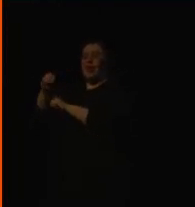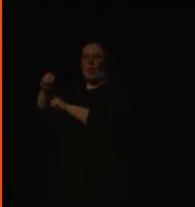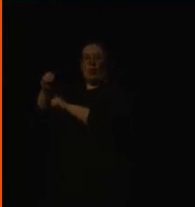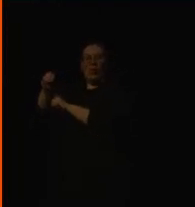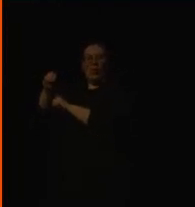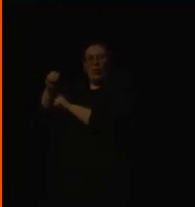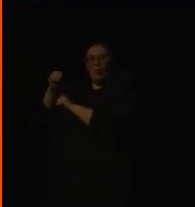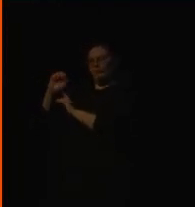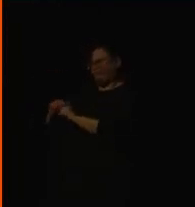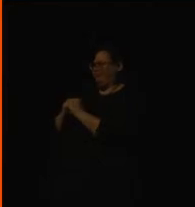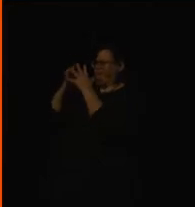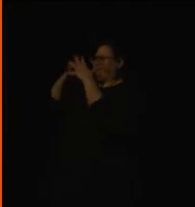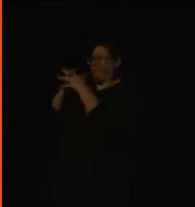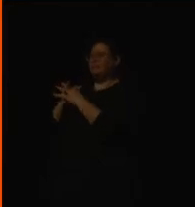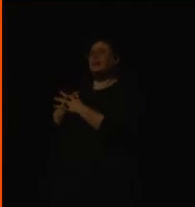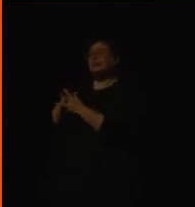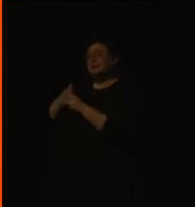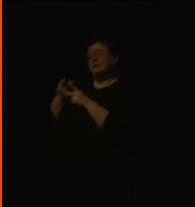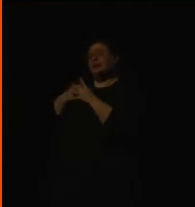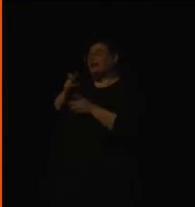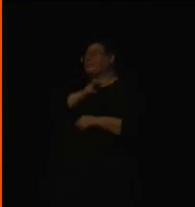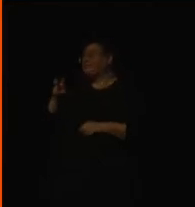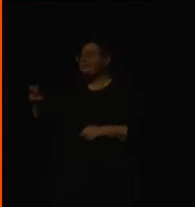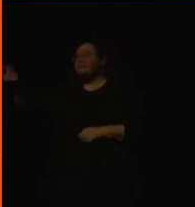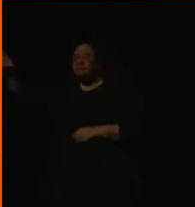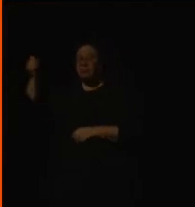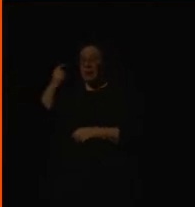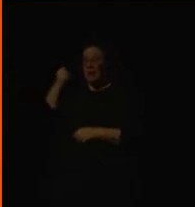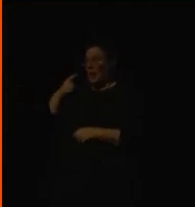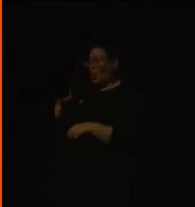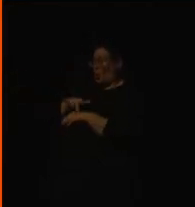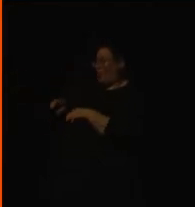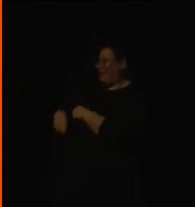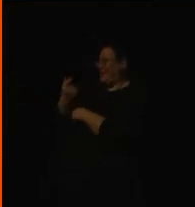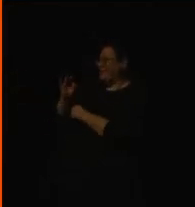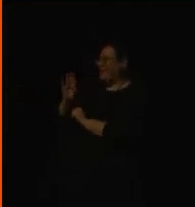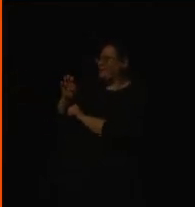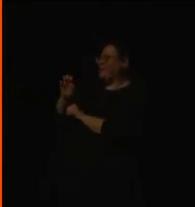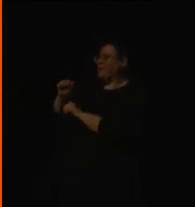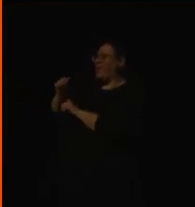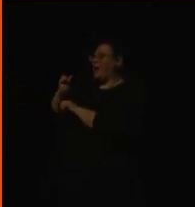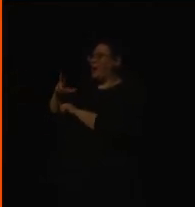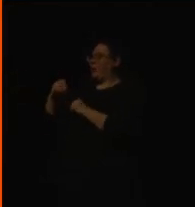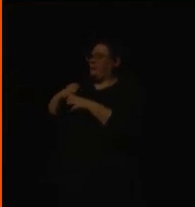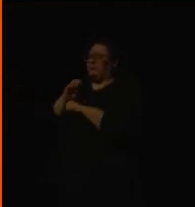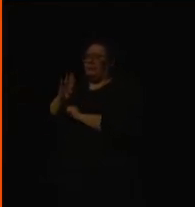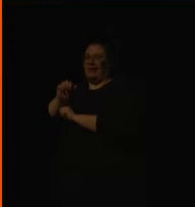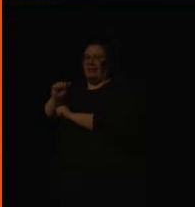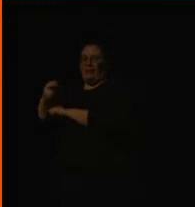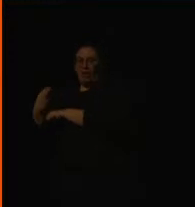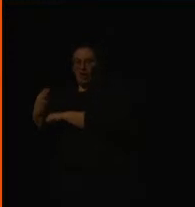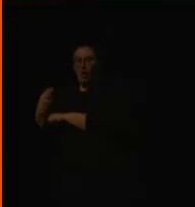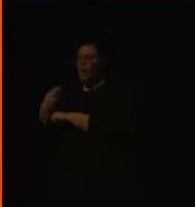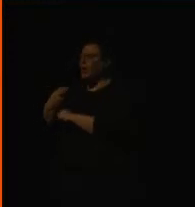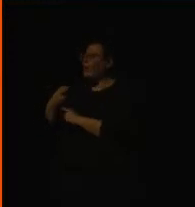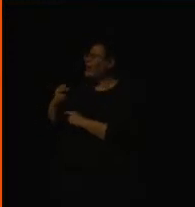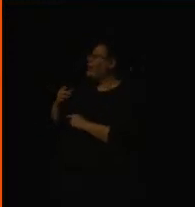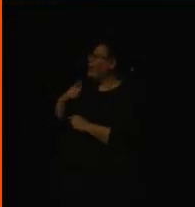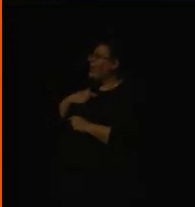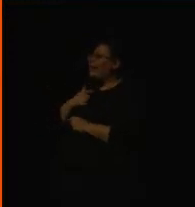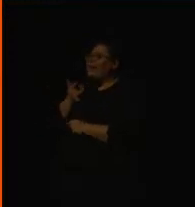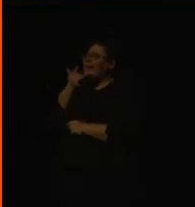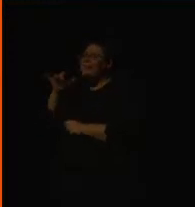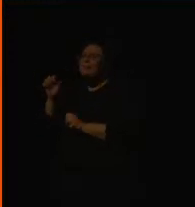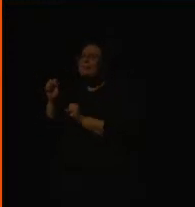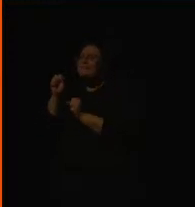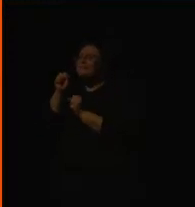road. And life in the early days of Be a Hero, out on the road, it could have this kind of charmed quality. Things